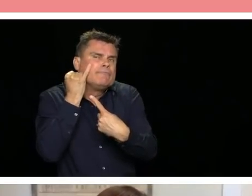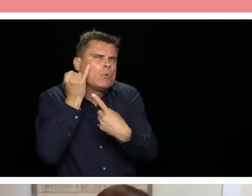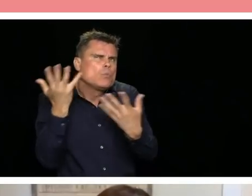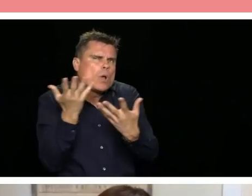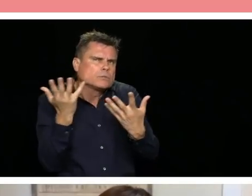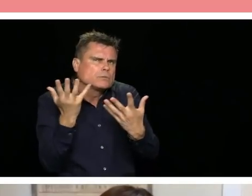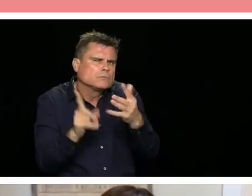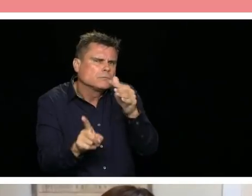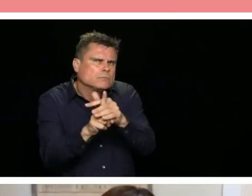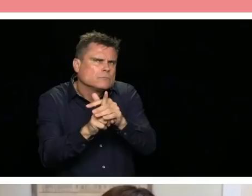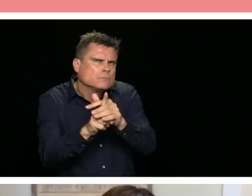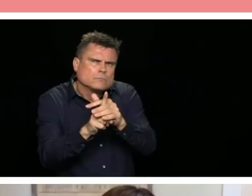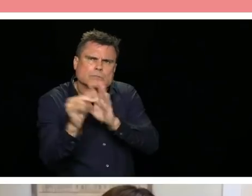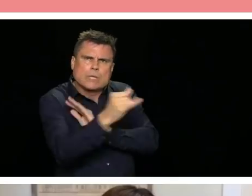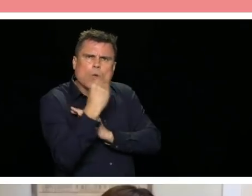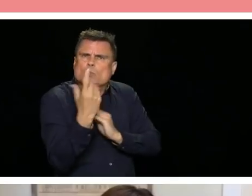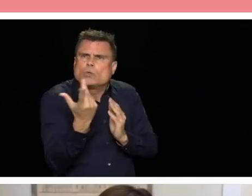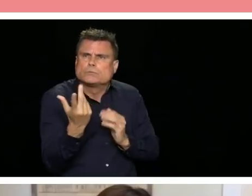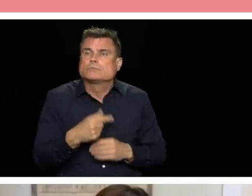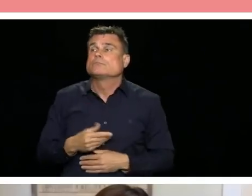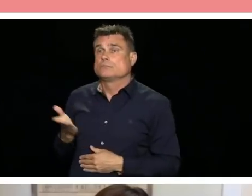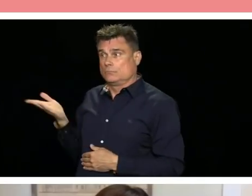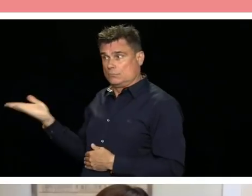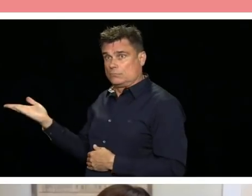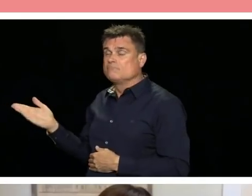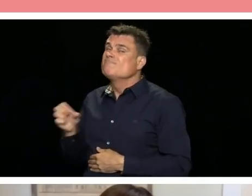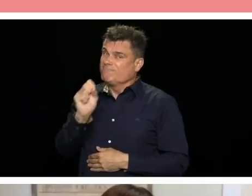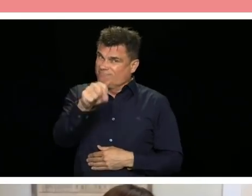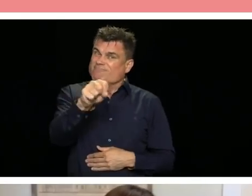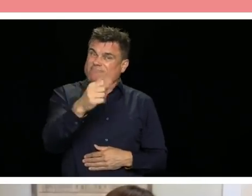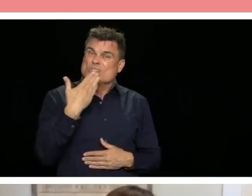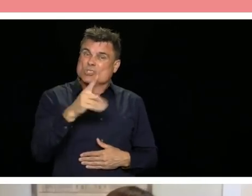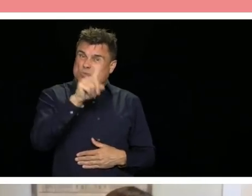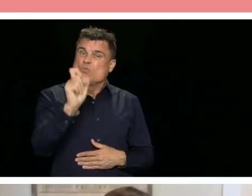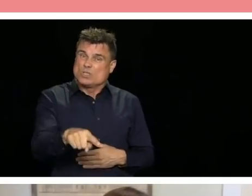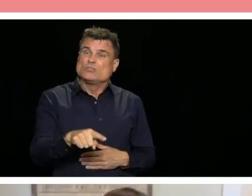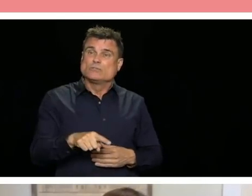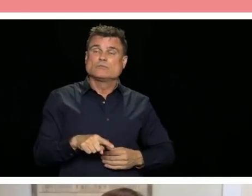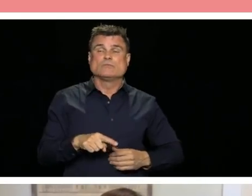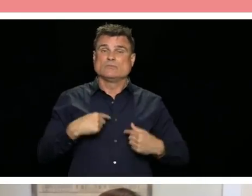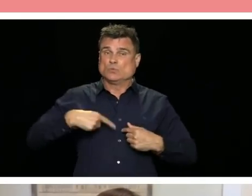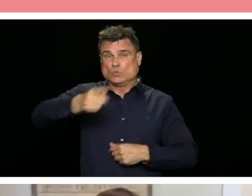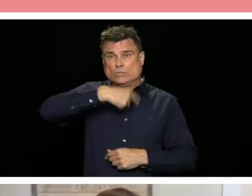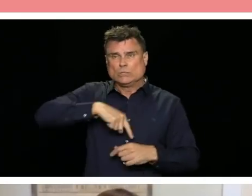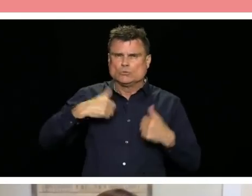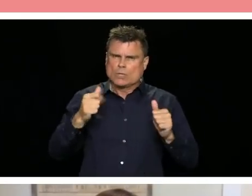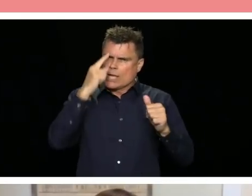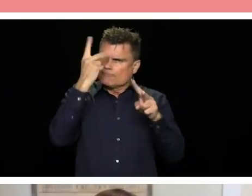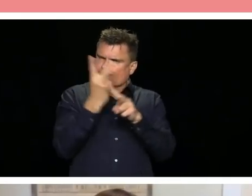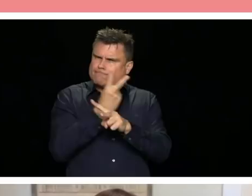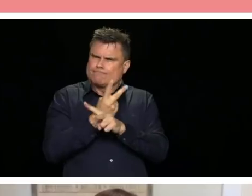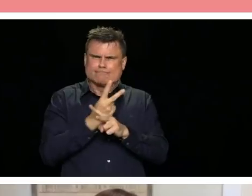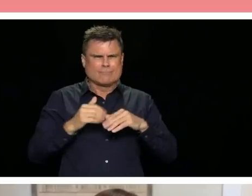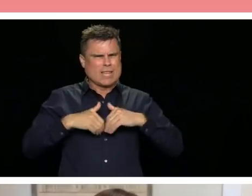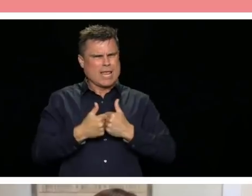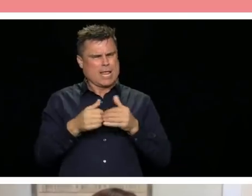way of articulating what to do. COVID is an interesting